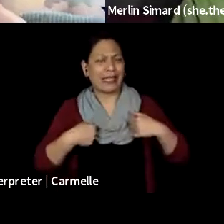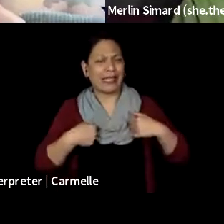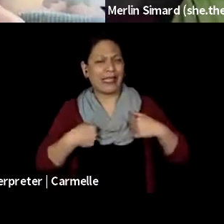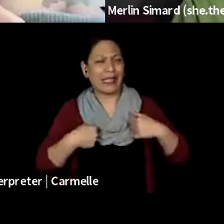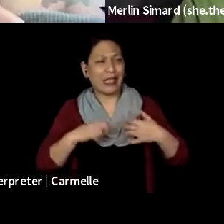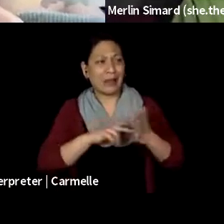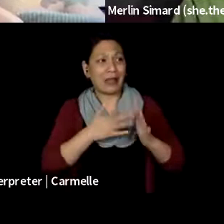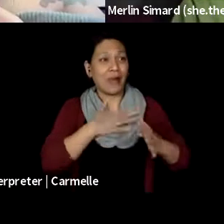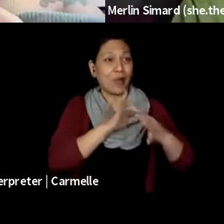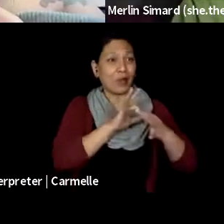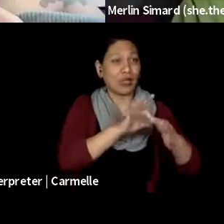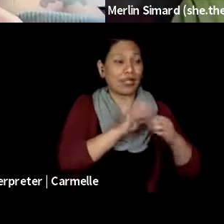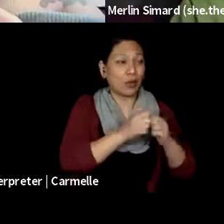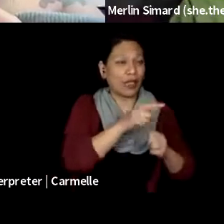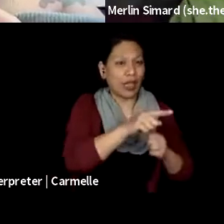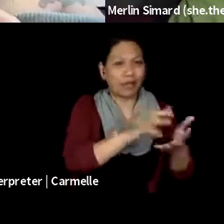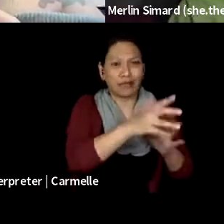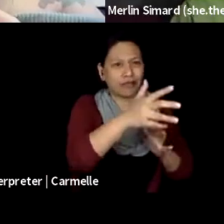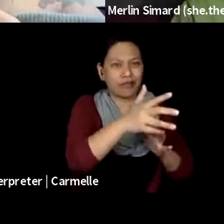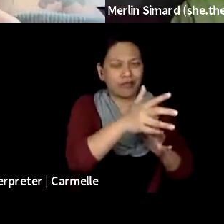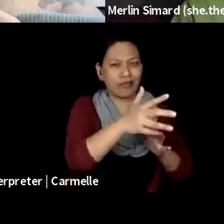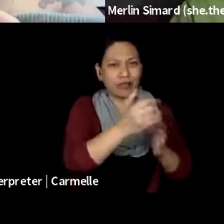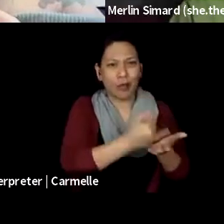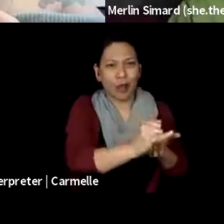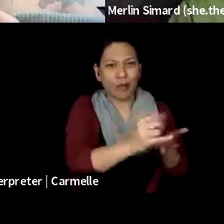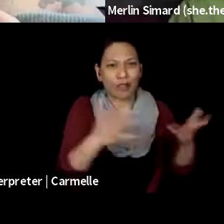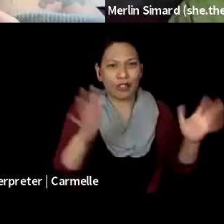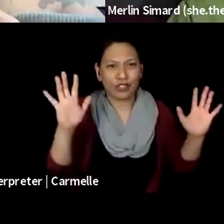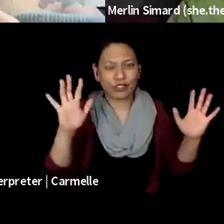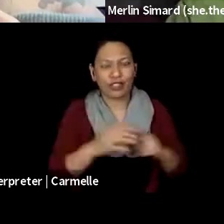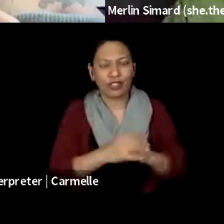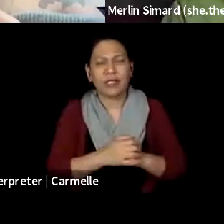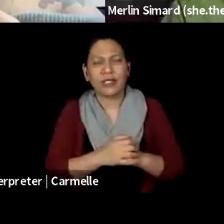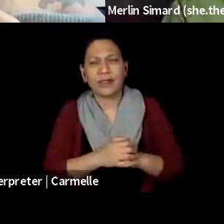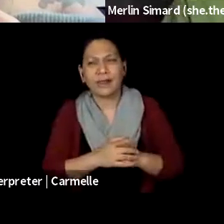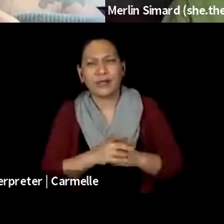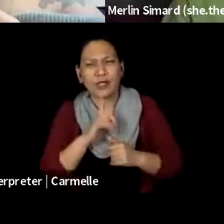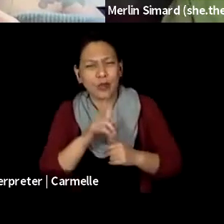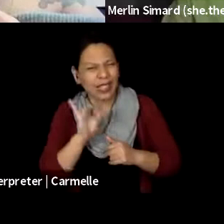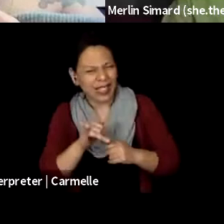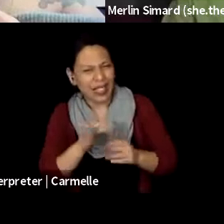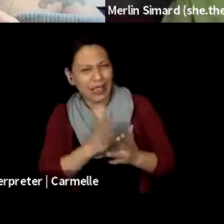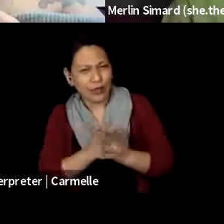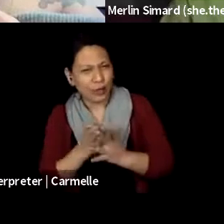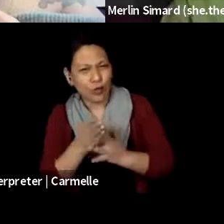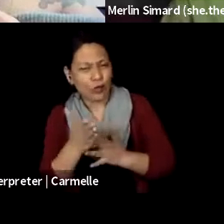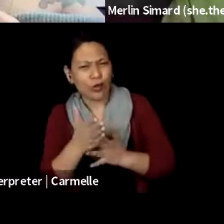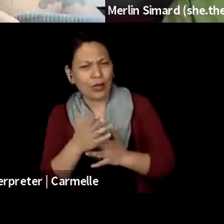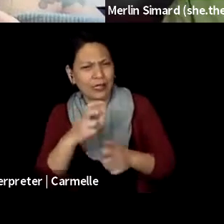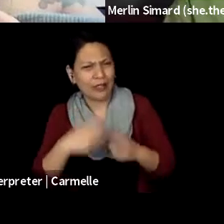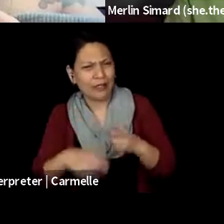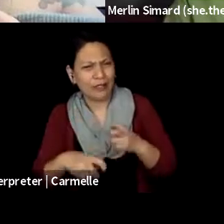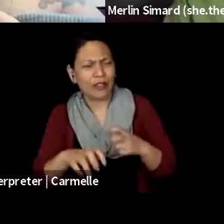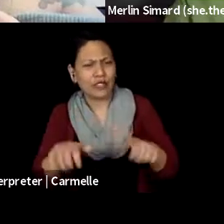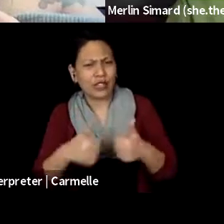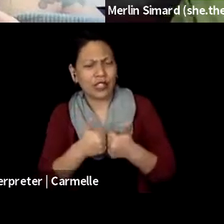organization. And so unfortunately, it's really, really difficult to navigate that. And, you know, you try and do it